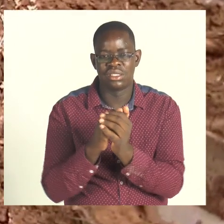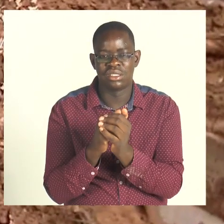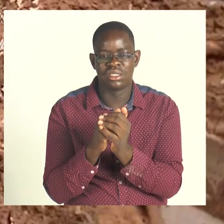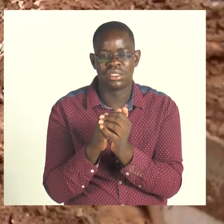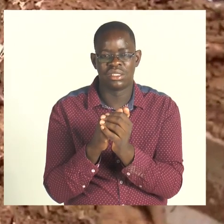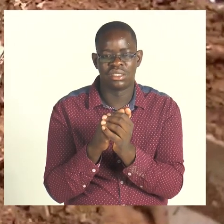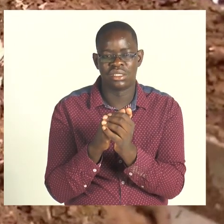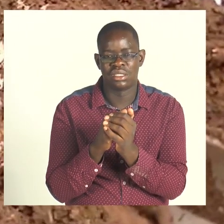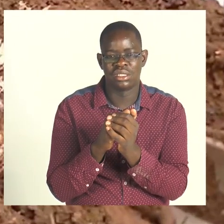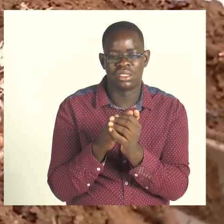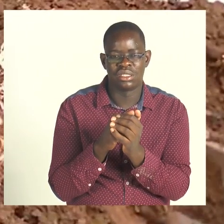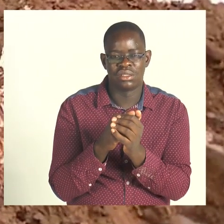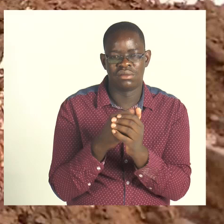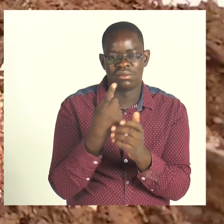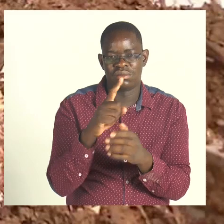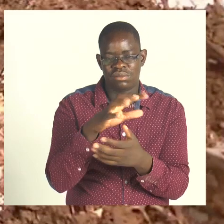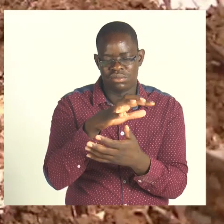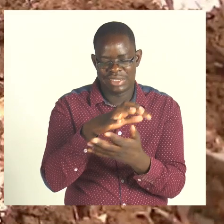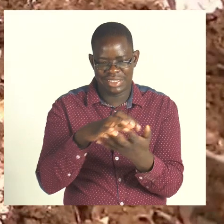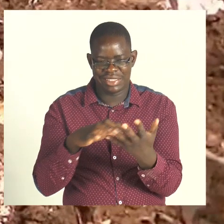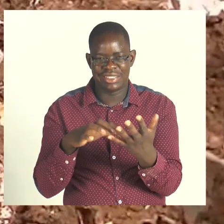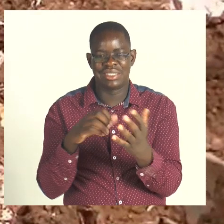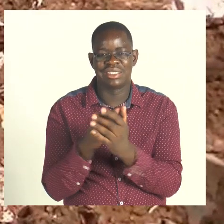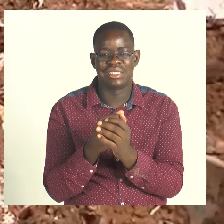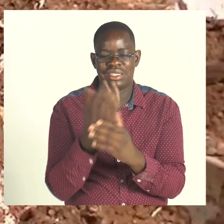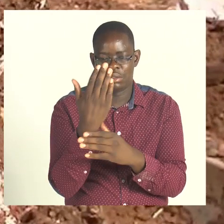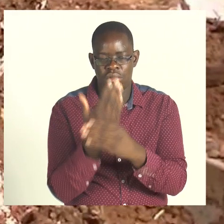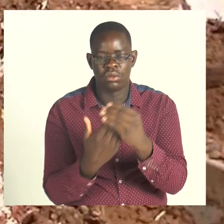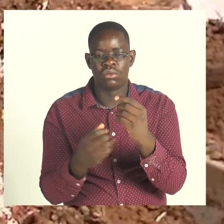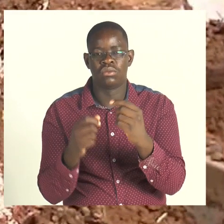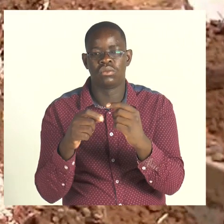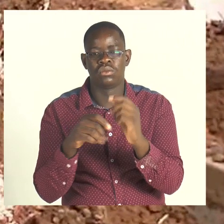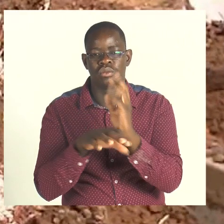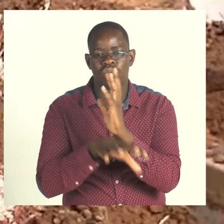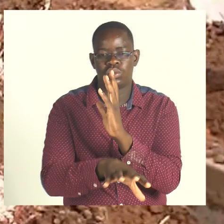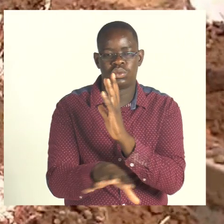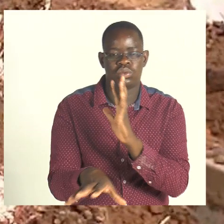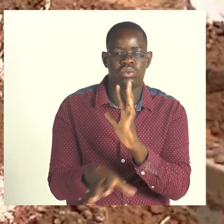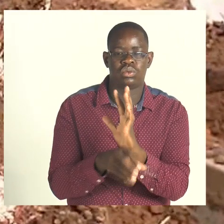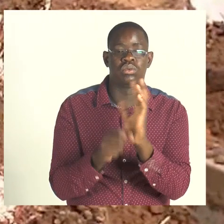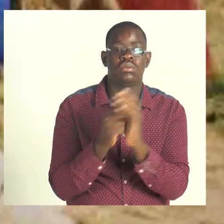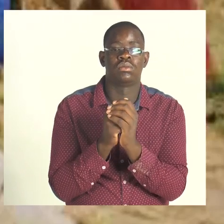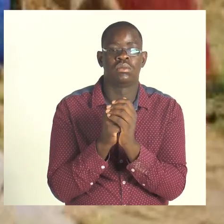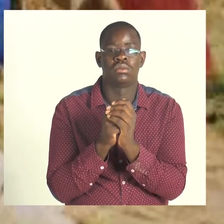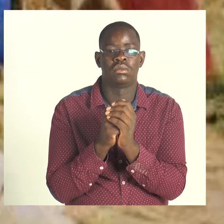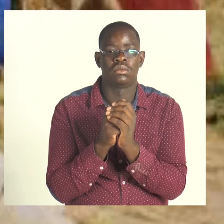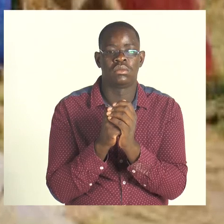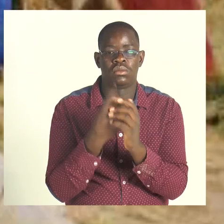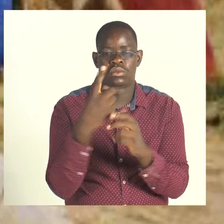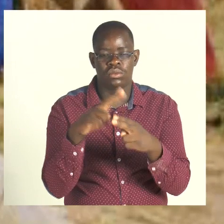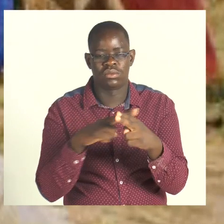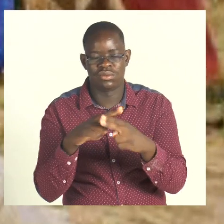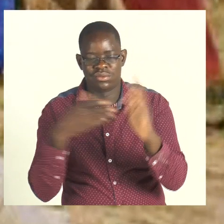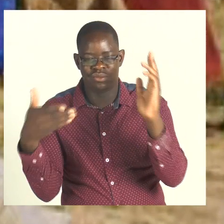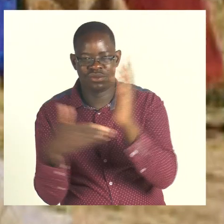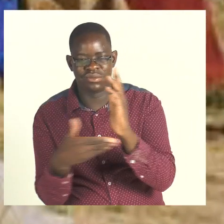there yet because of these stumps and old roots. Stumping take care of that. One uses